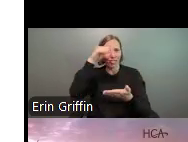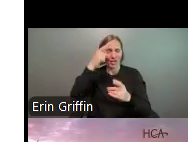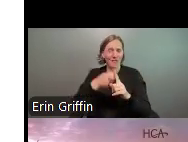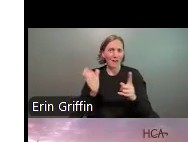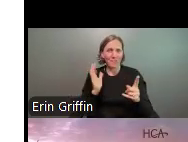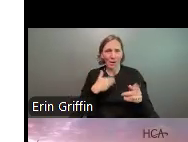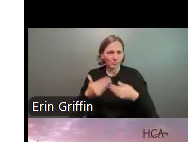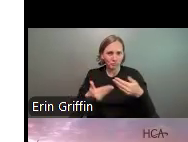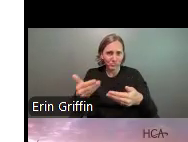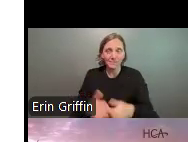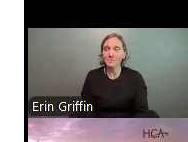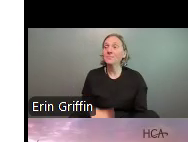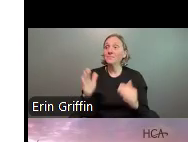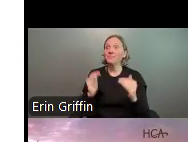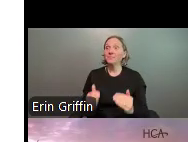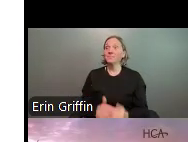Perfect. We can go to the next slide.